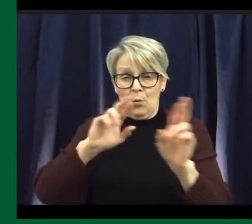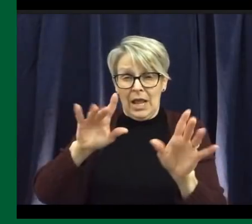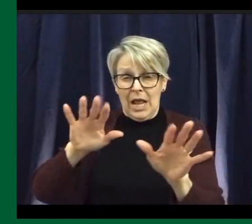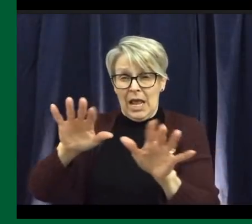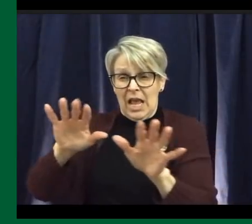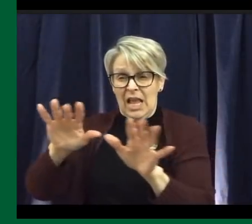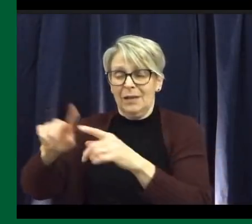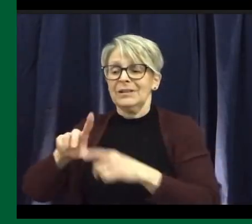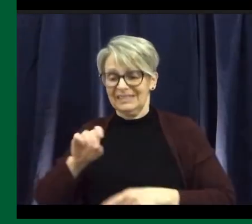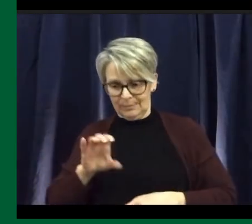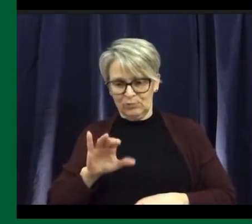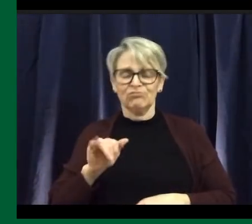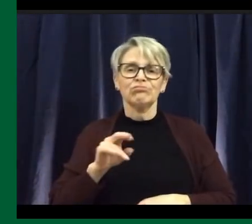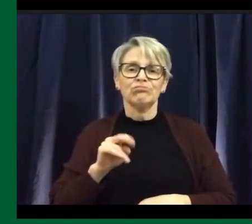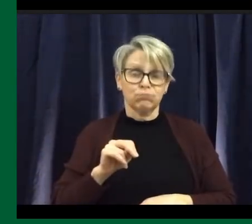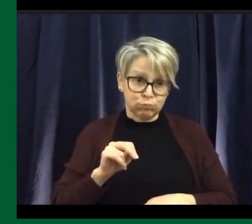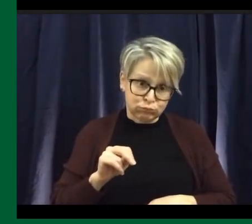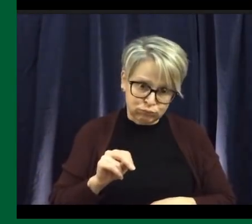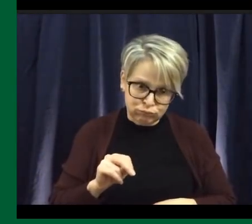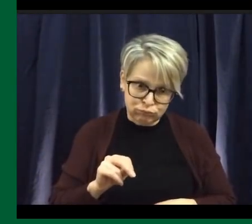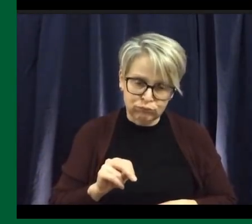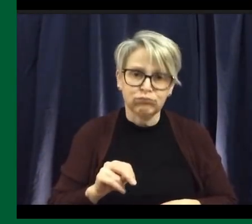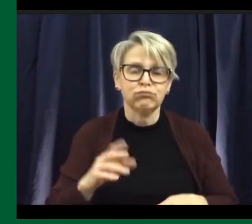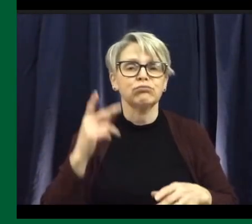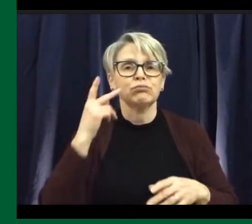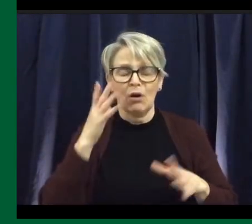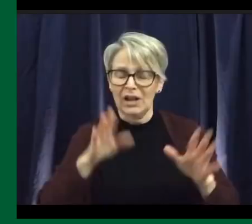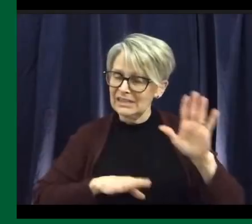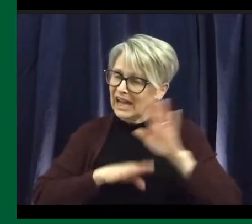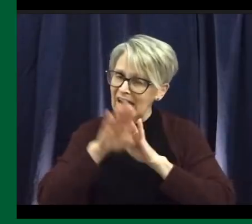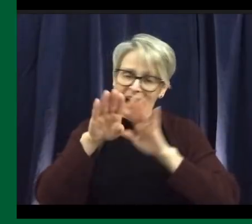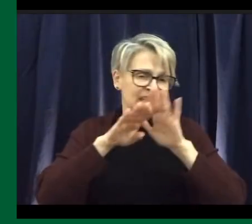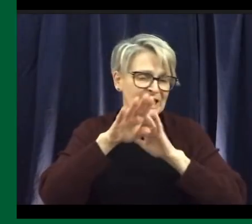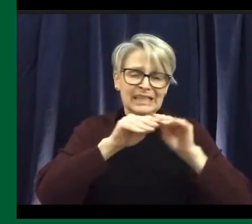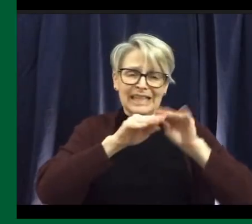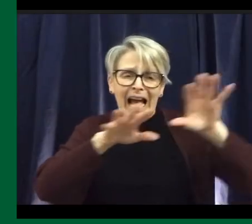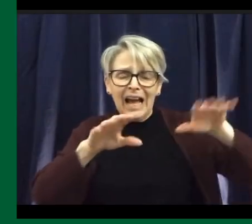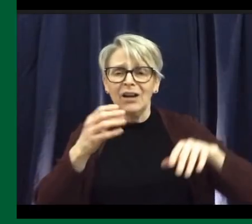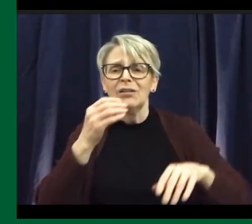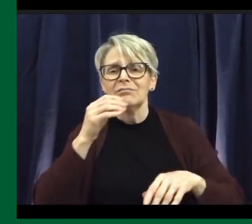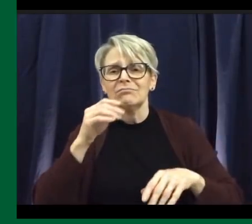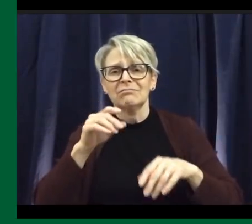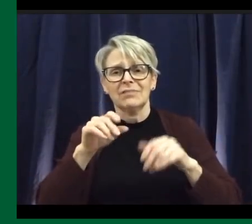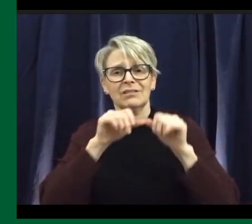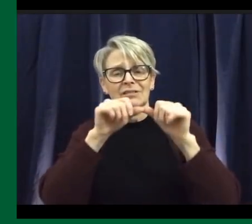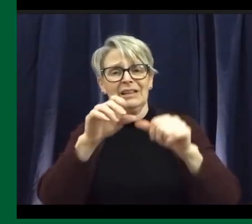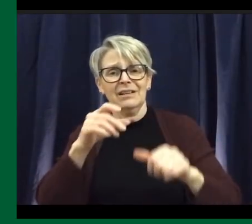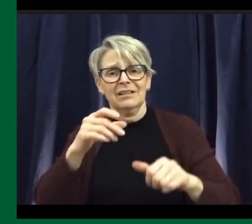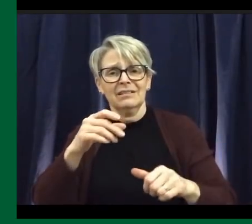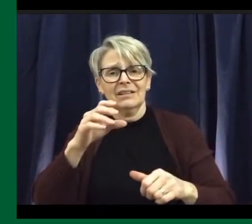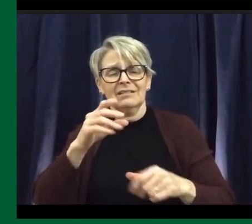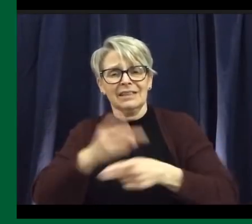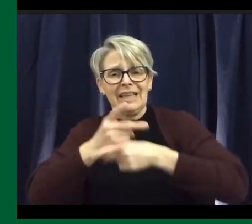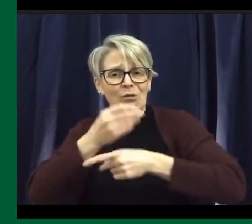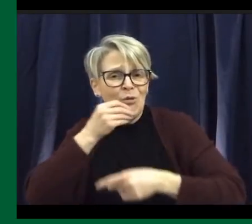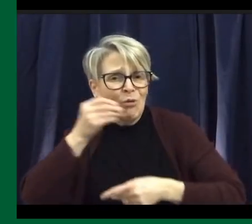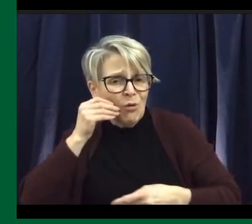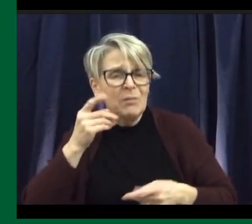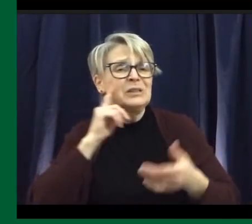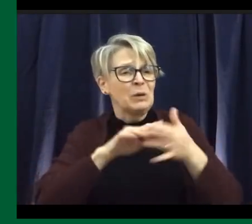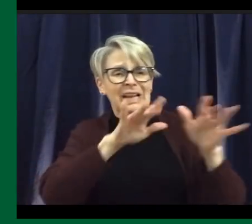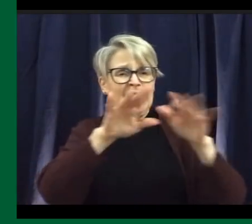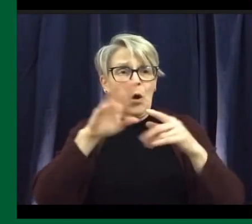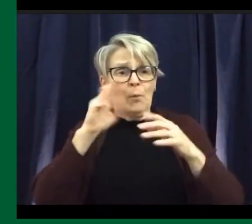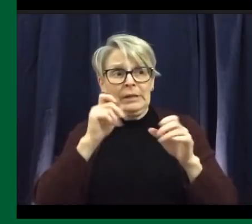and January. We saw devastating outbreaks in long-term care. Hopefully that danger is now passing. We saw